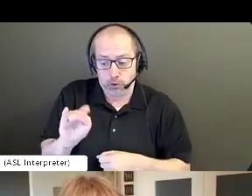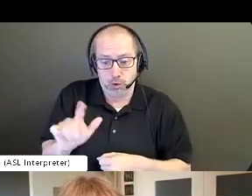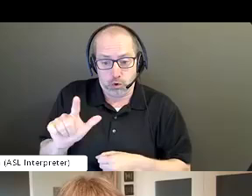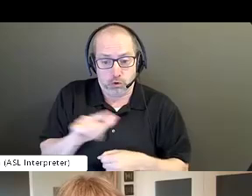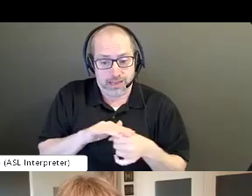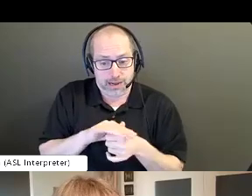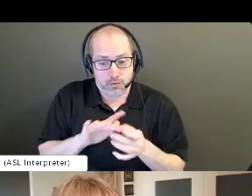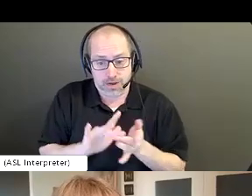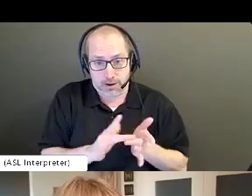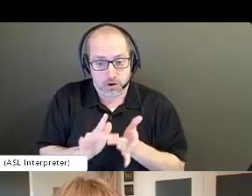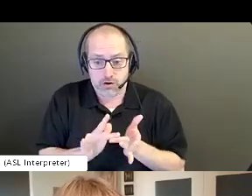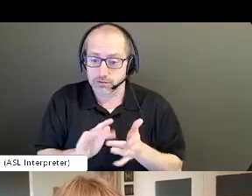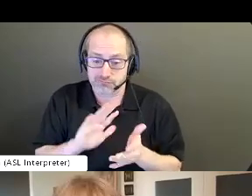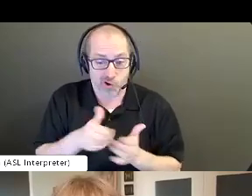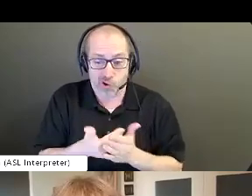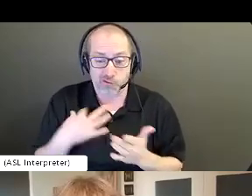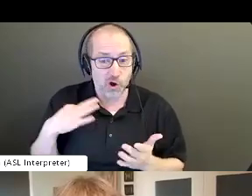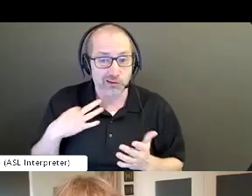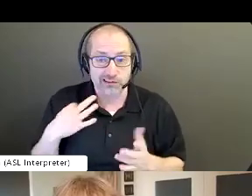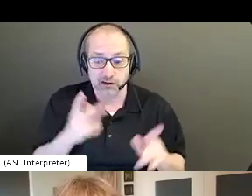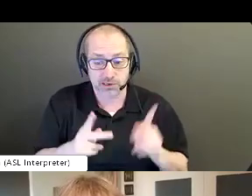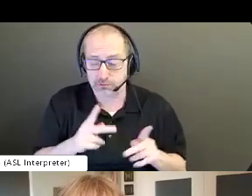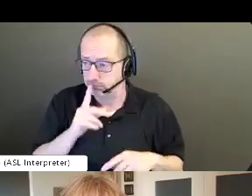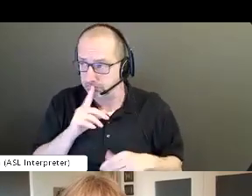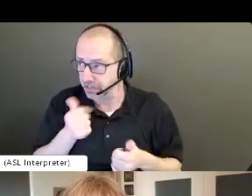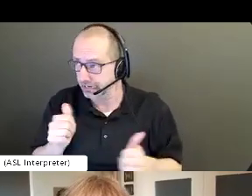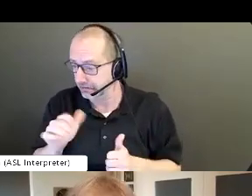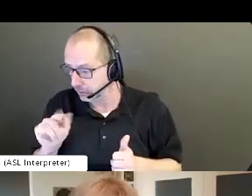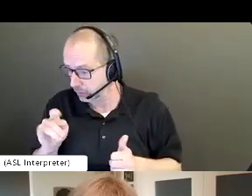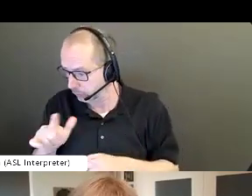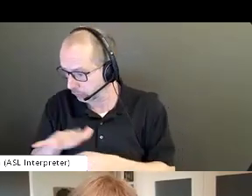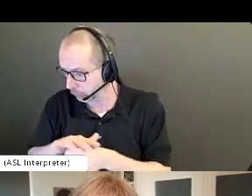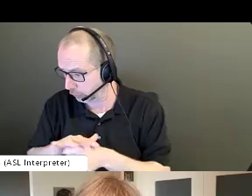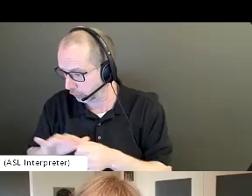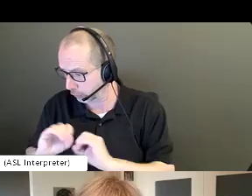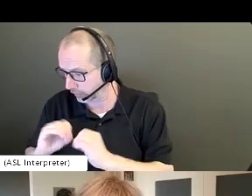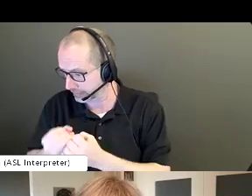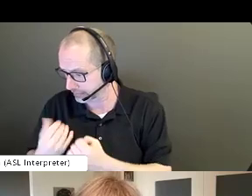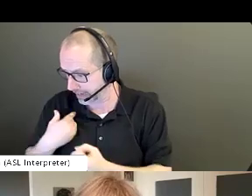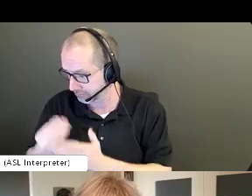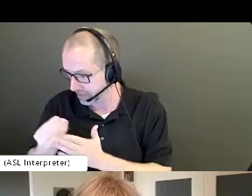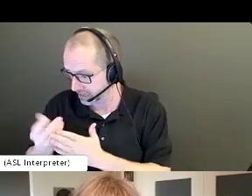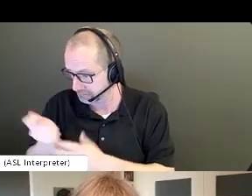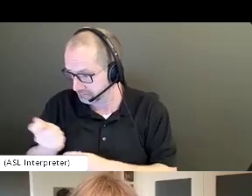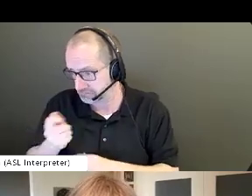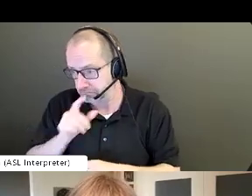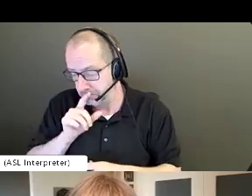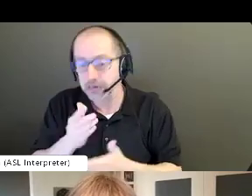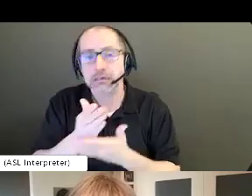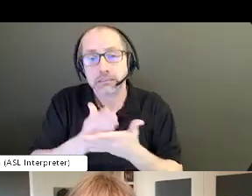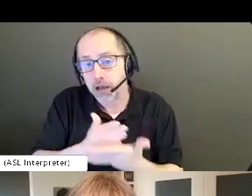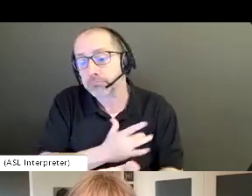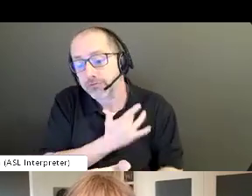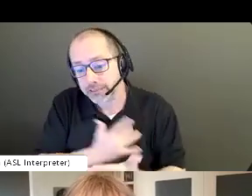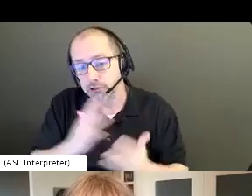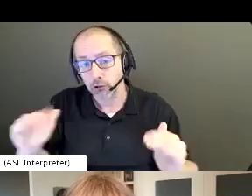don't know of a case where local networks receive funding, but some of the provincial and territorial networks do.